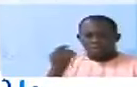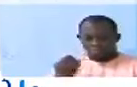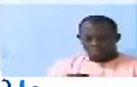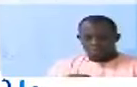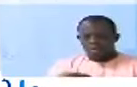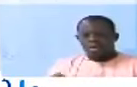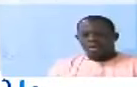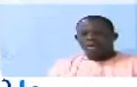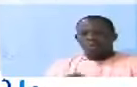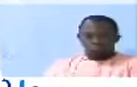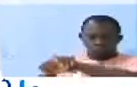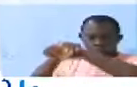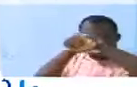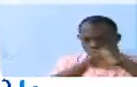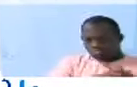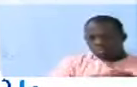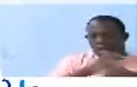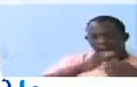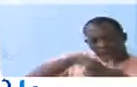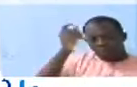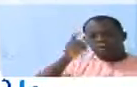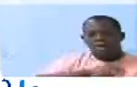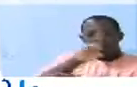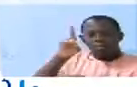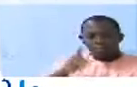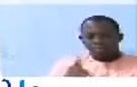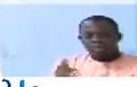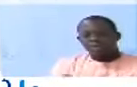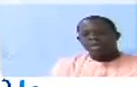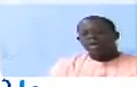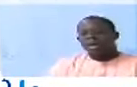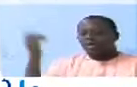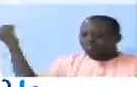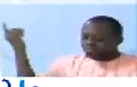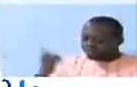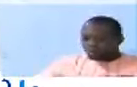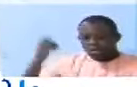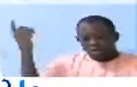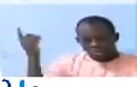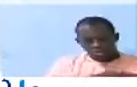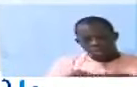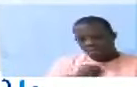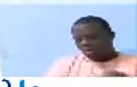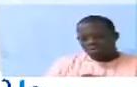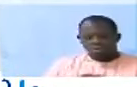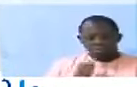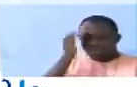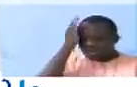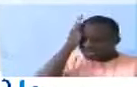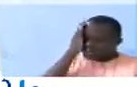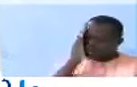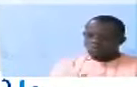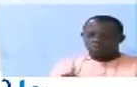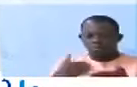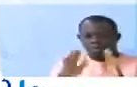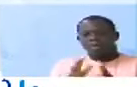they called us and took us out of that group and they took us aside and we were seriously beaten again.